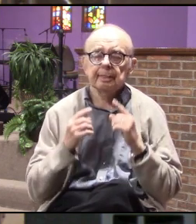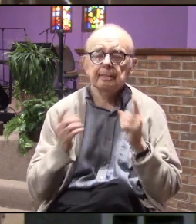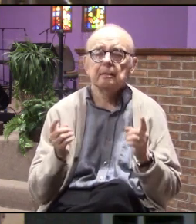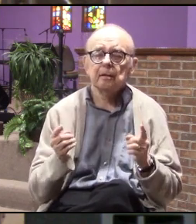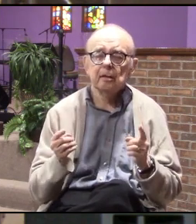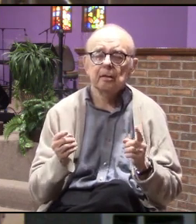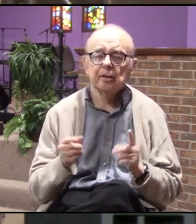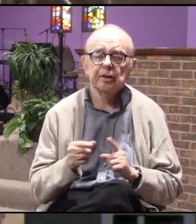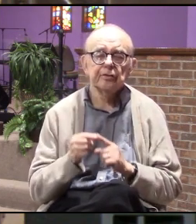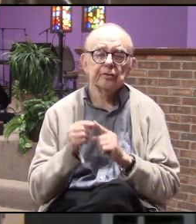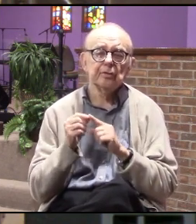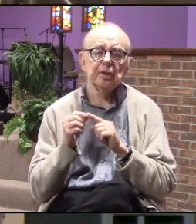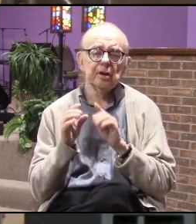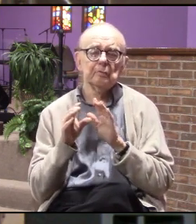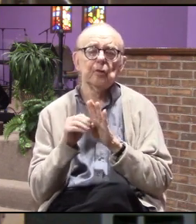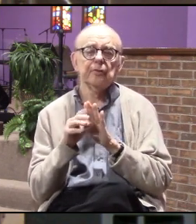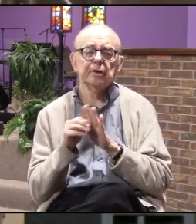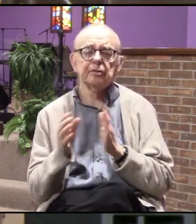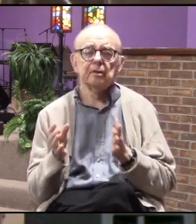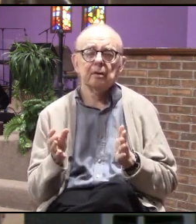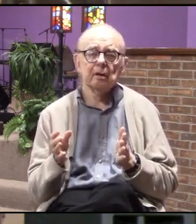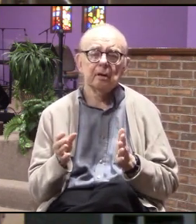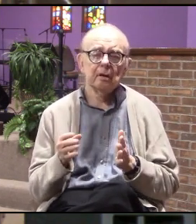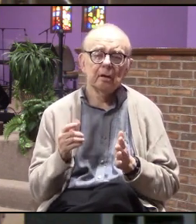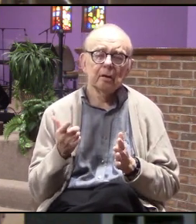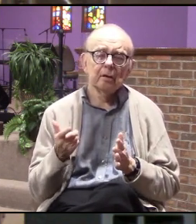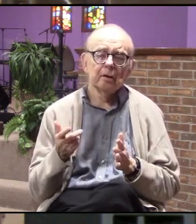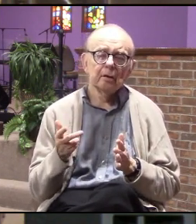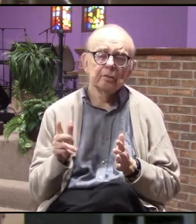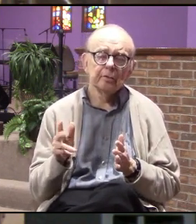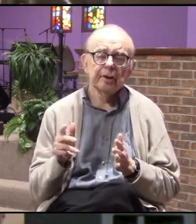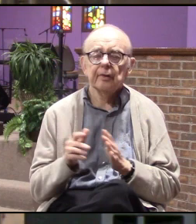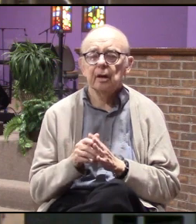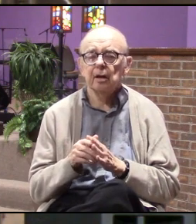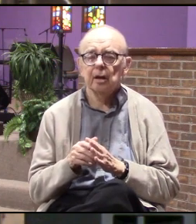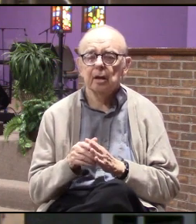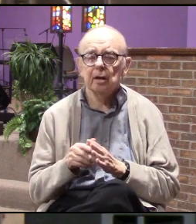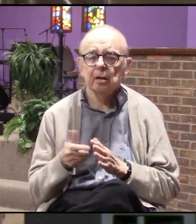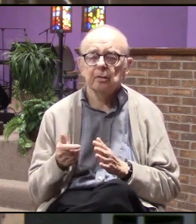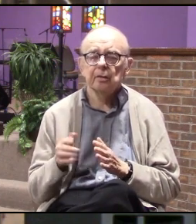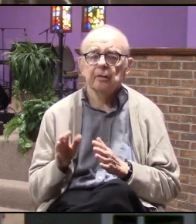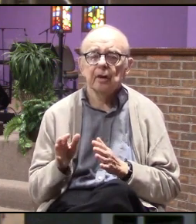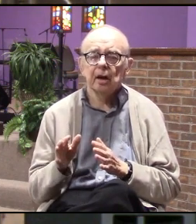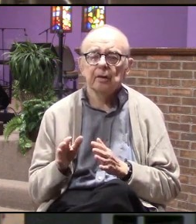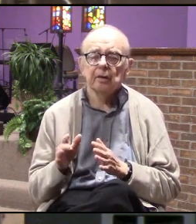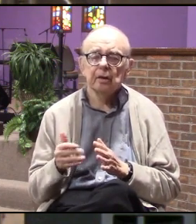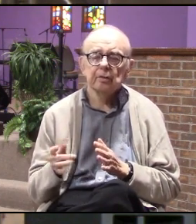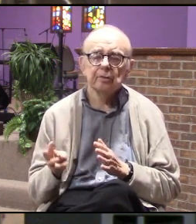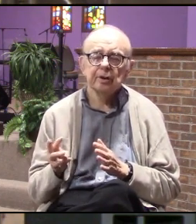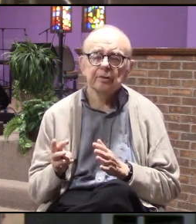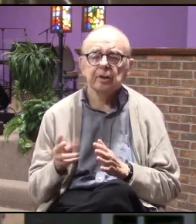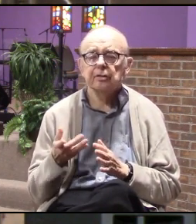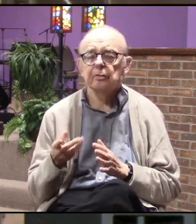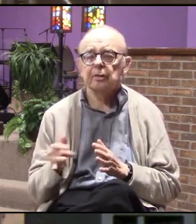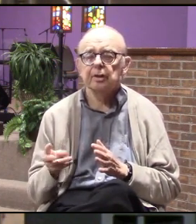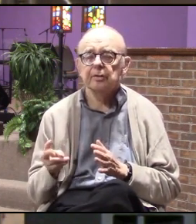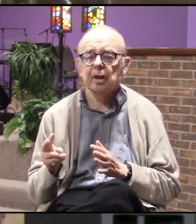famous in certain little movies, 25, 26,